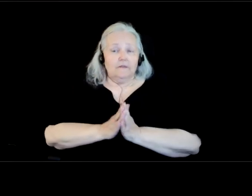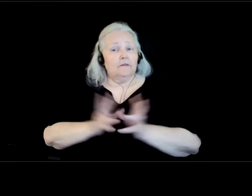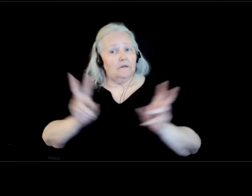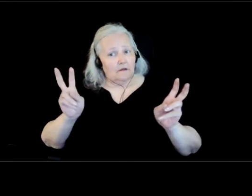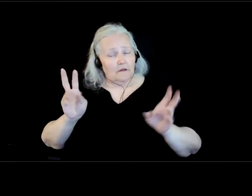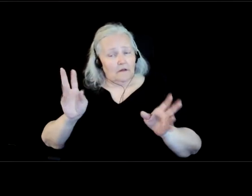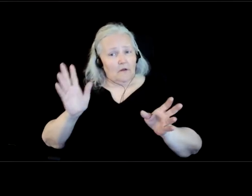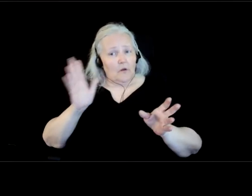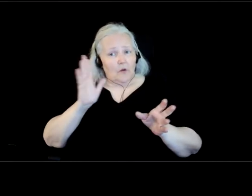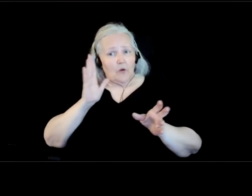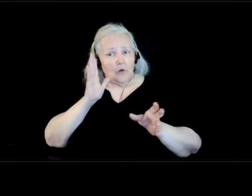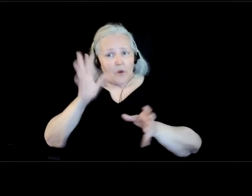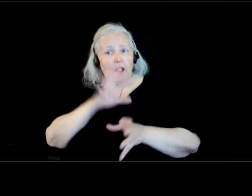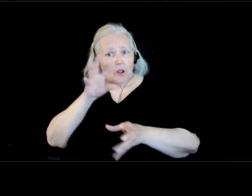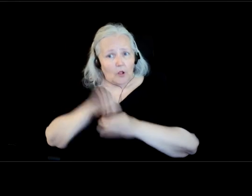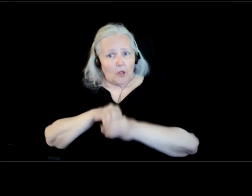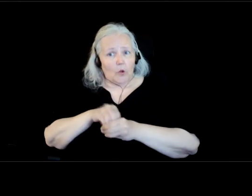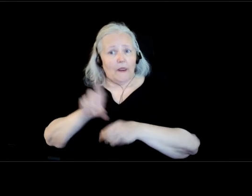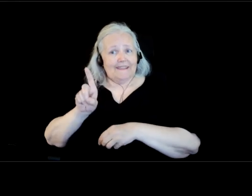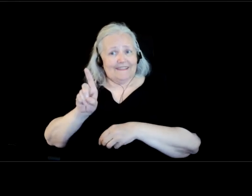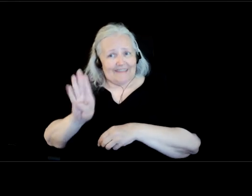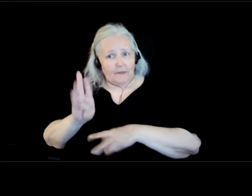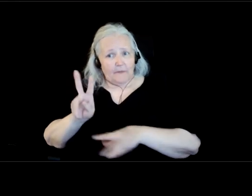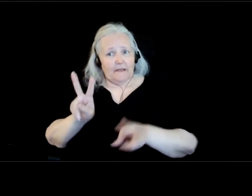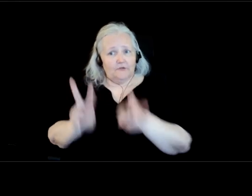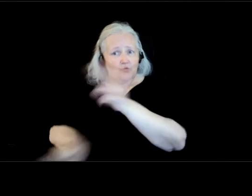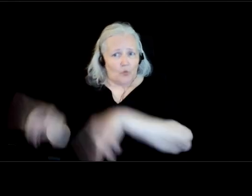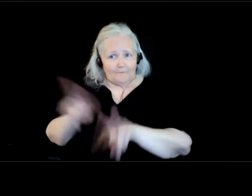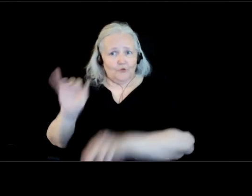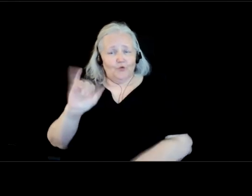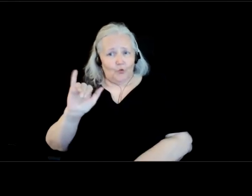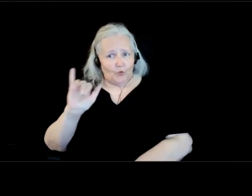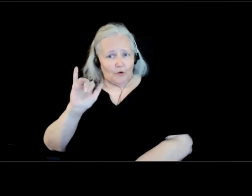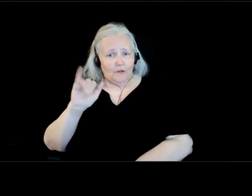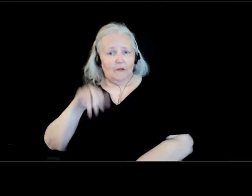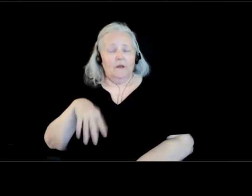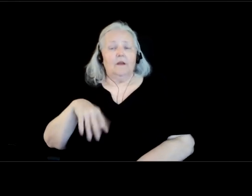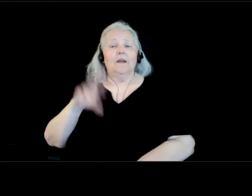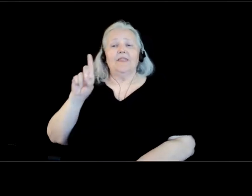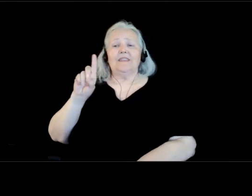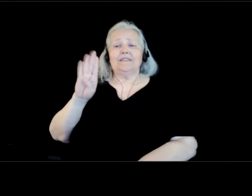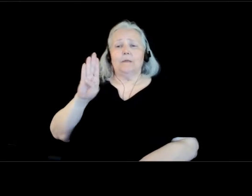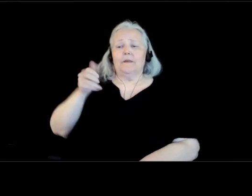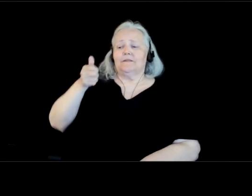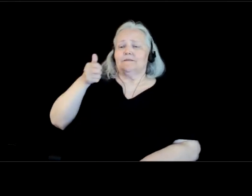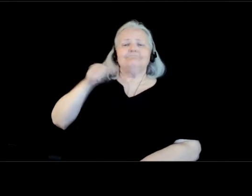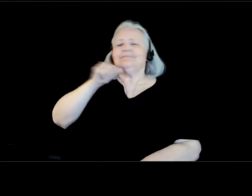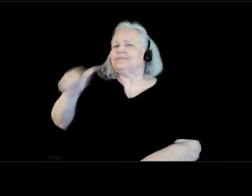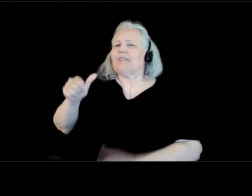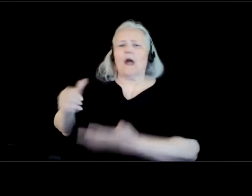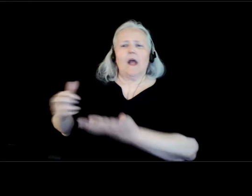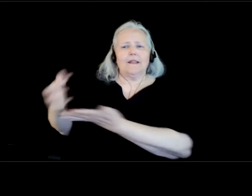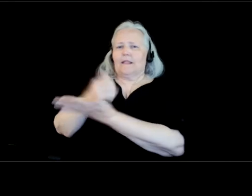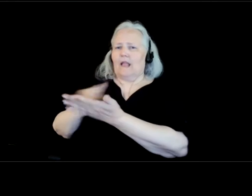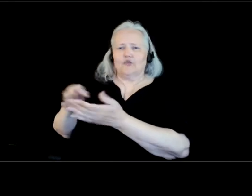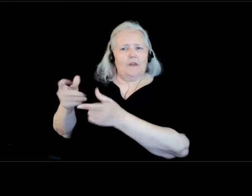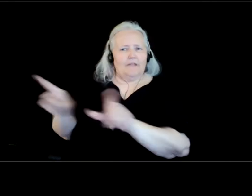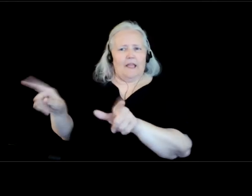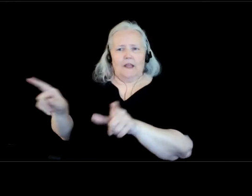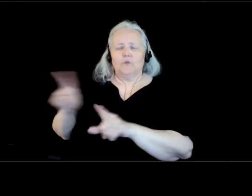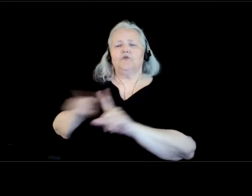the database overviews, like where the database might be not a corpus of the language, but for also a